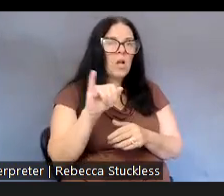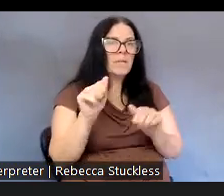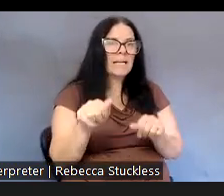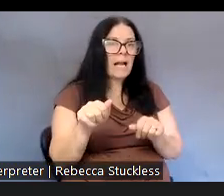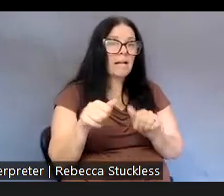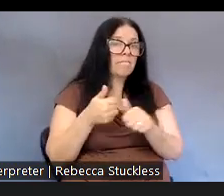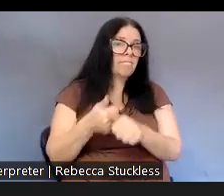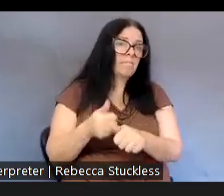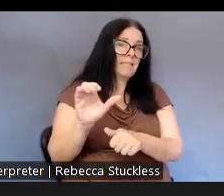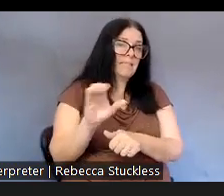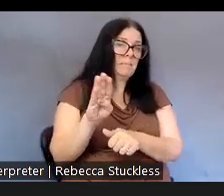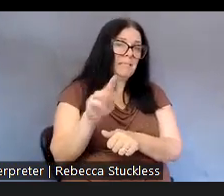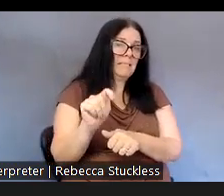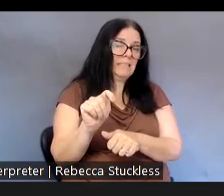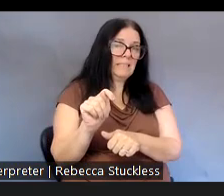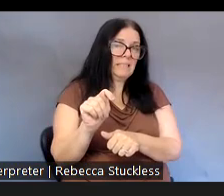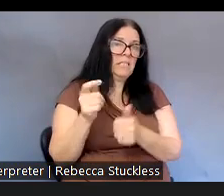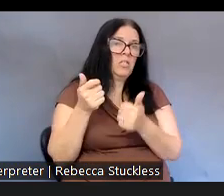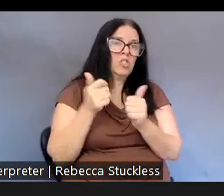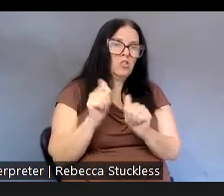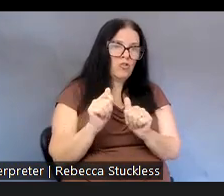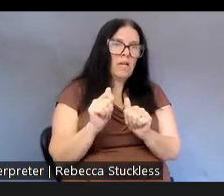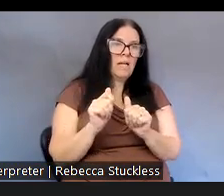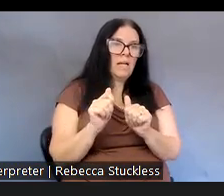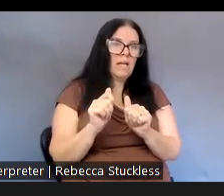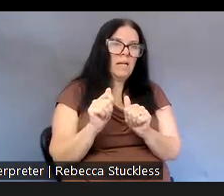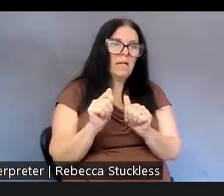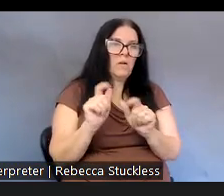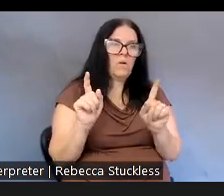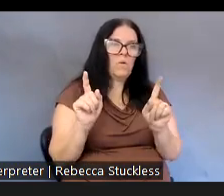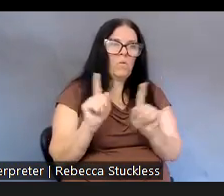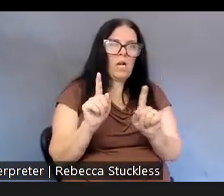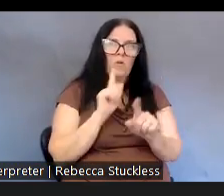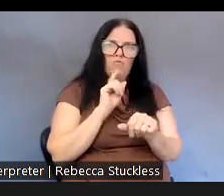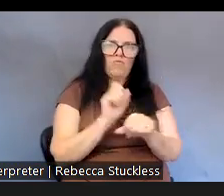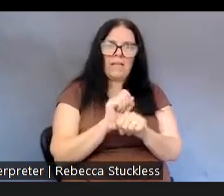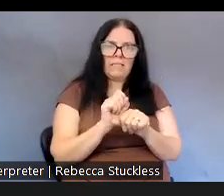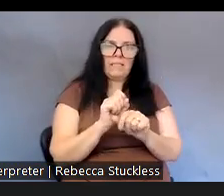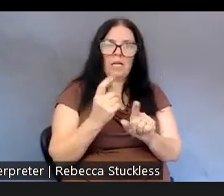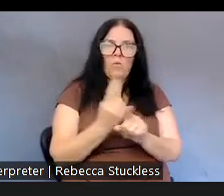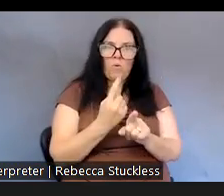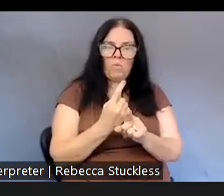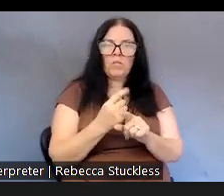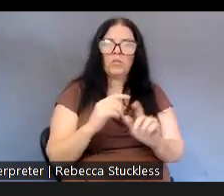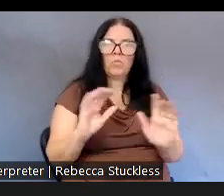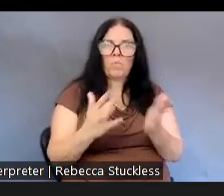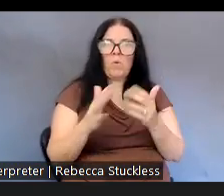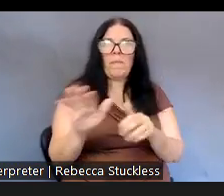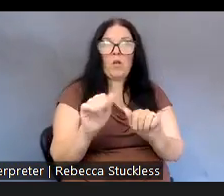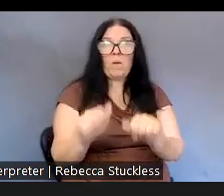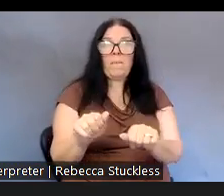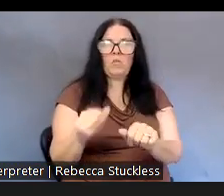from CBT and try where realistic and appropriate to promote our customers' ability to